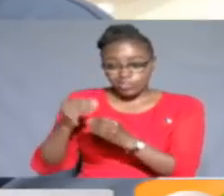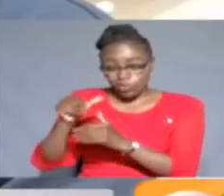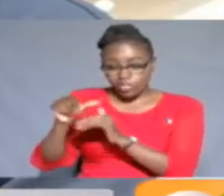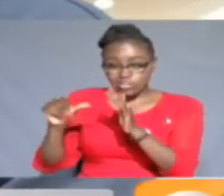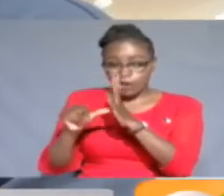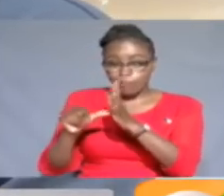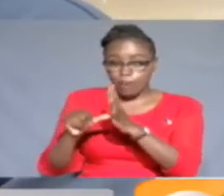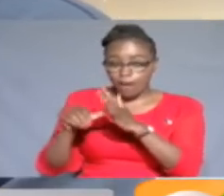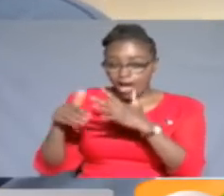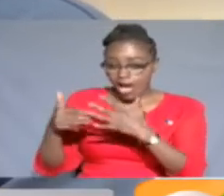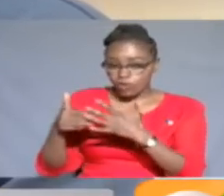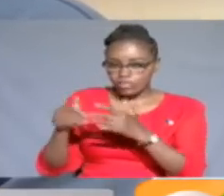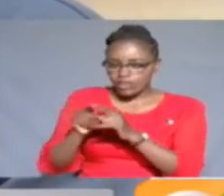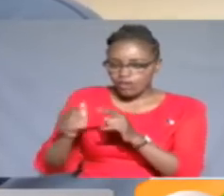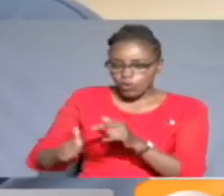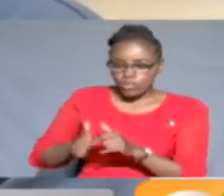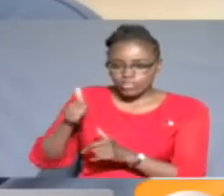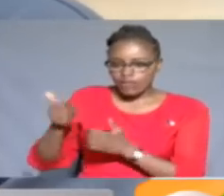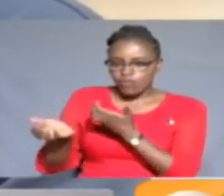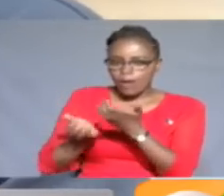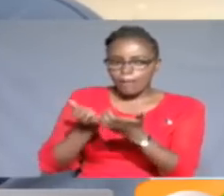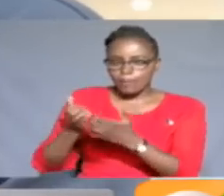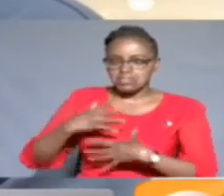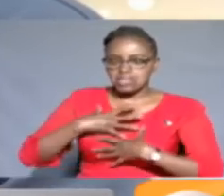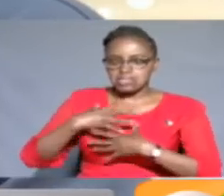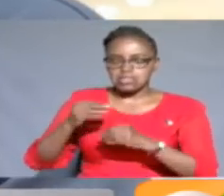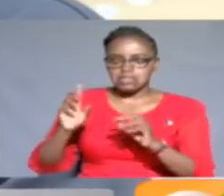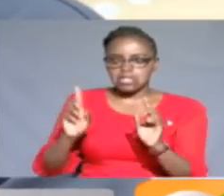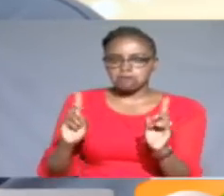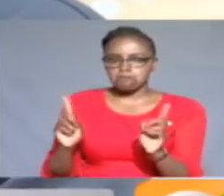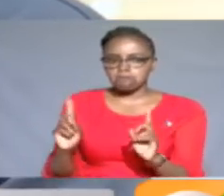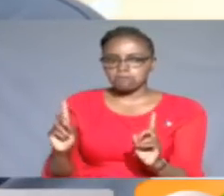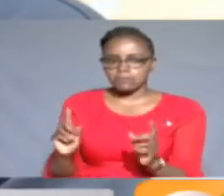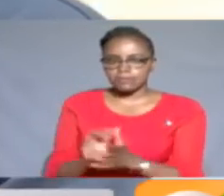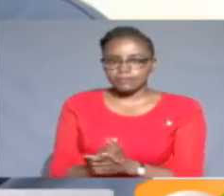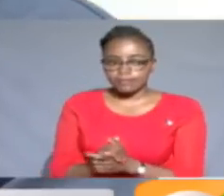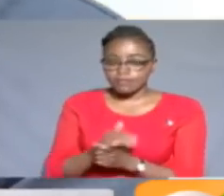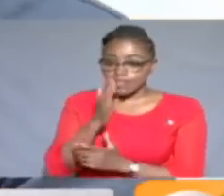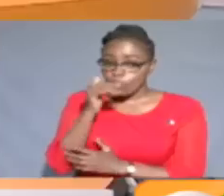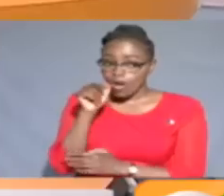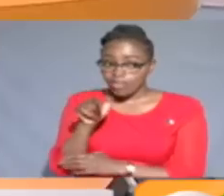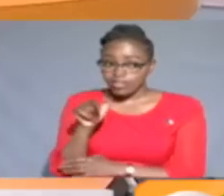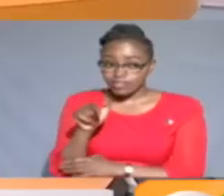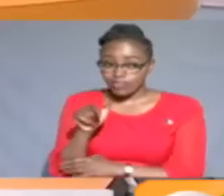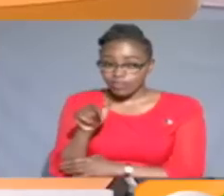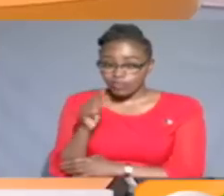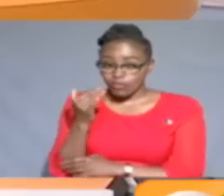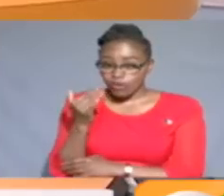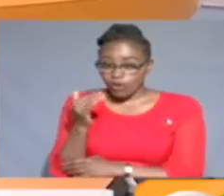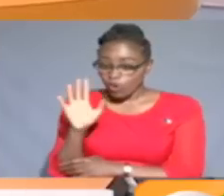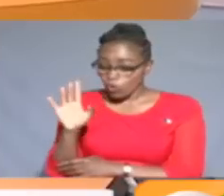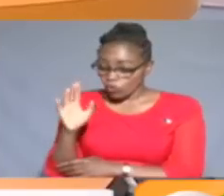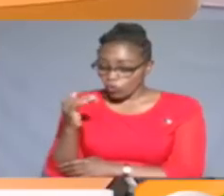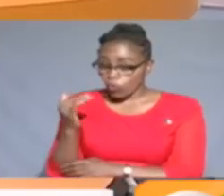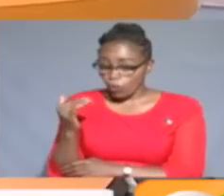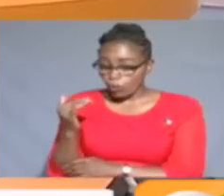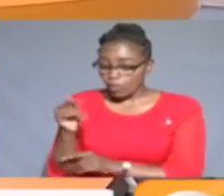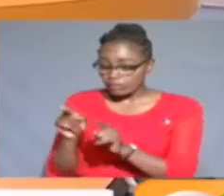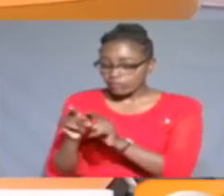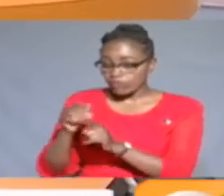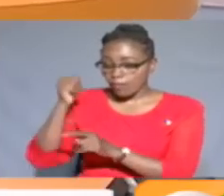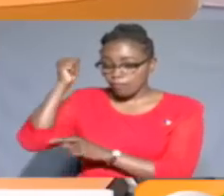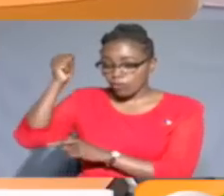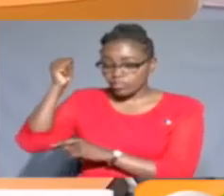problem without selfish business interests. Because that is what so it that, sense. What do you mean so by that? So that, as a political